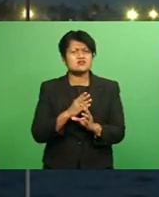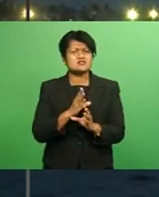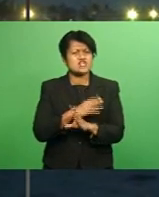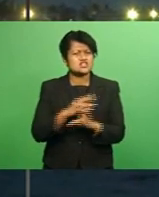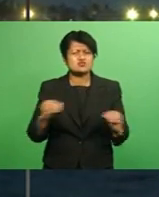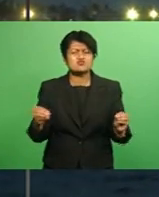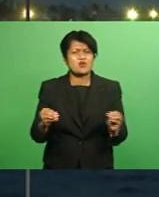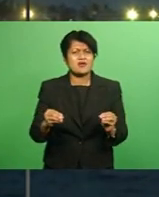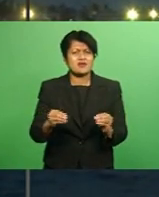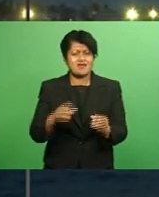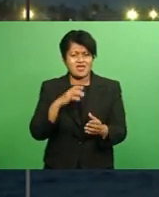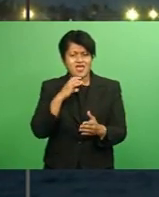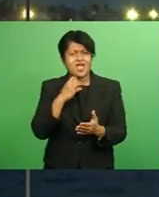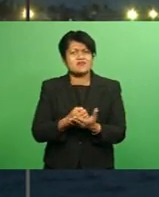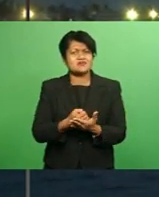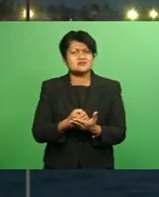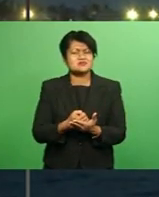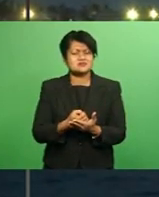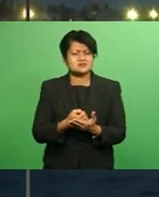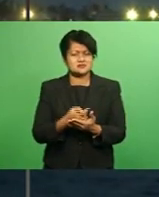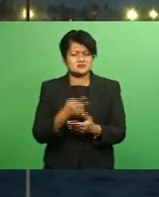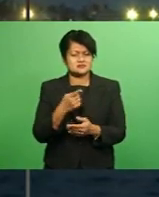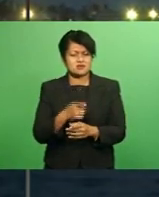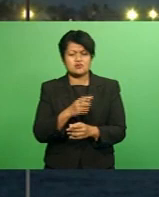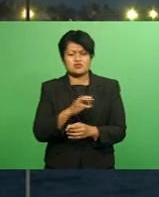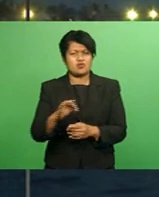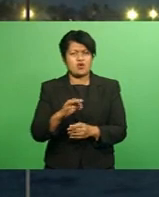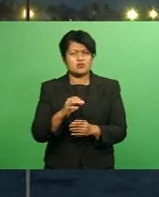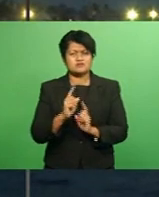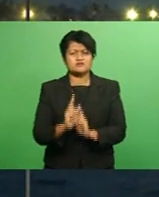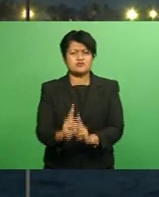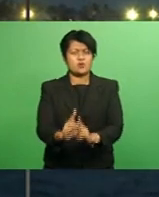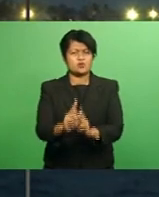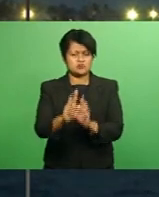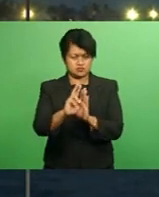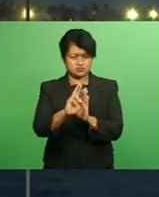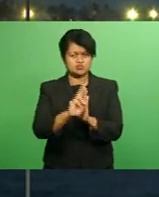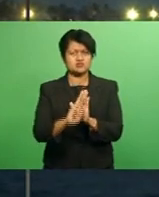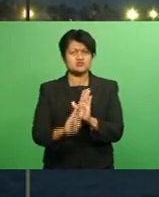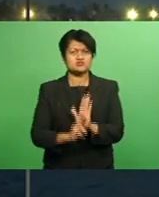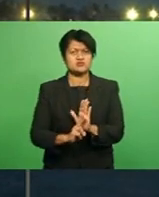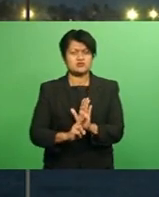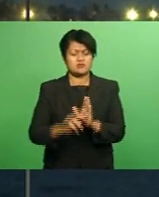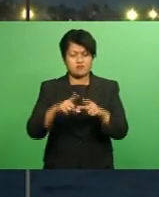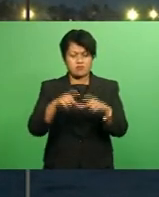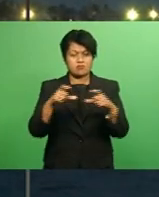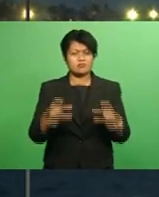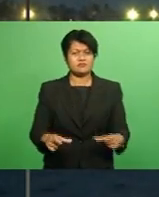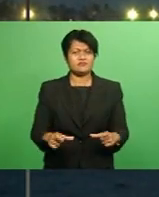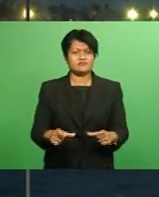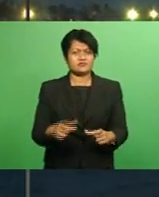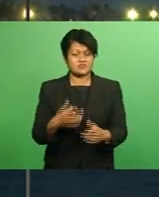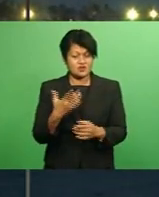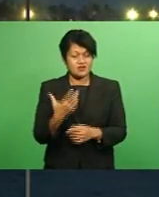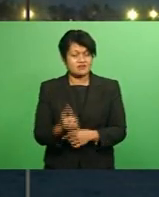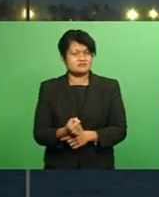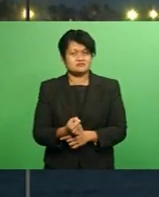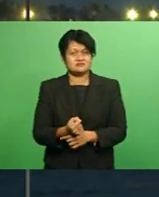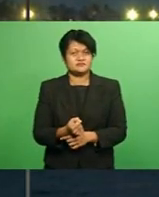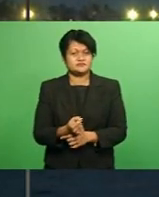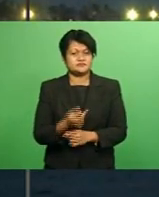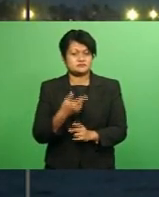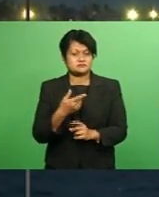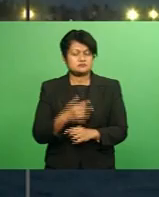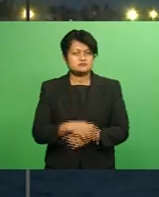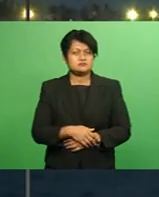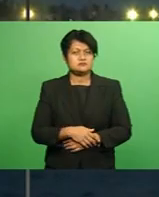disobedience of lawful order. The court ruled the alleged offences were committed in Lautoka and fall under their jurisdiction. Apanisa